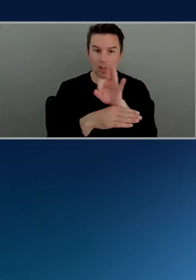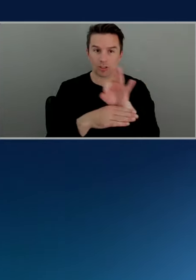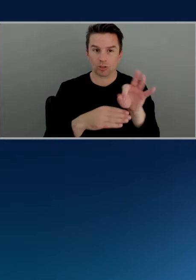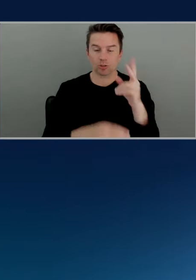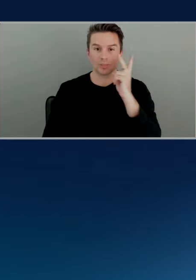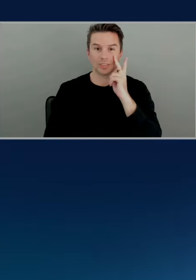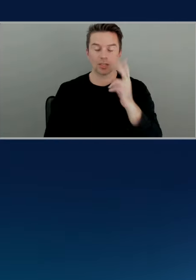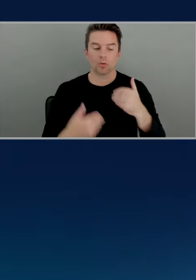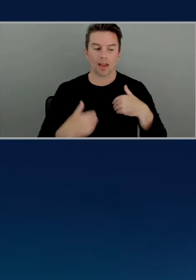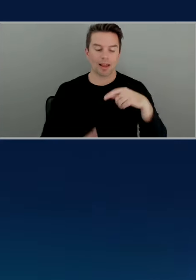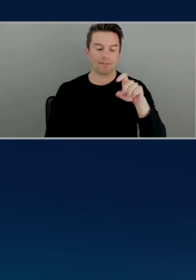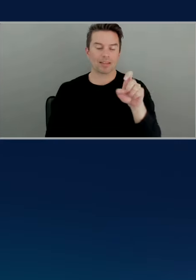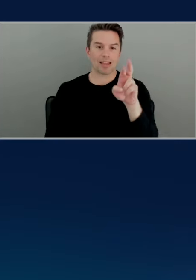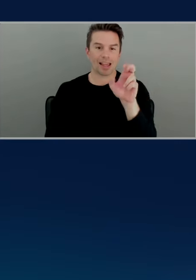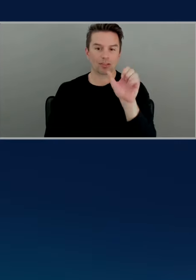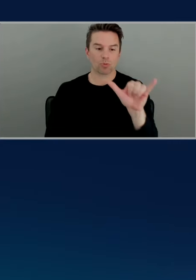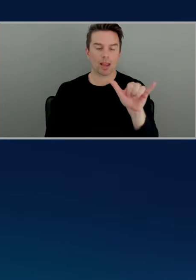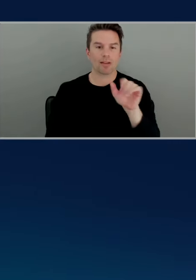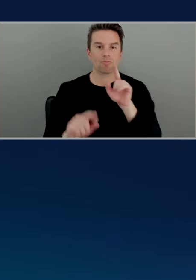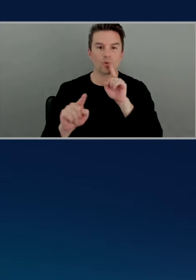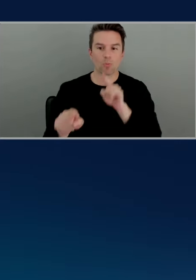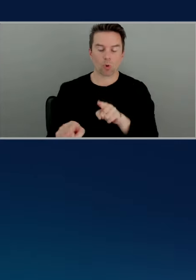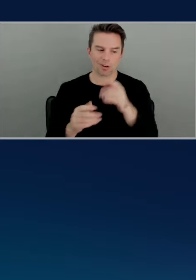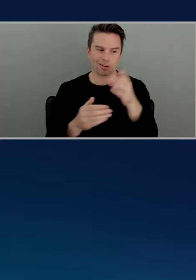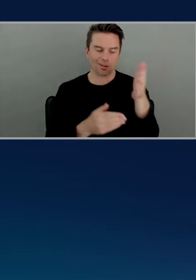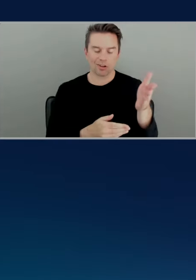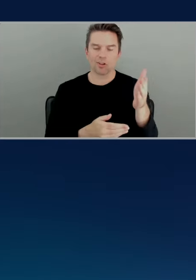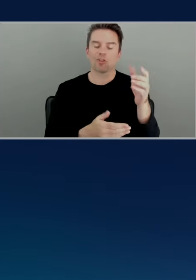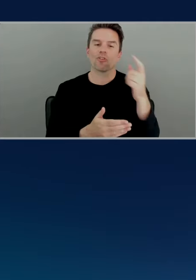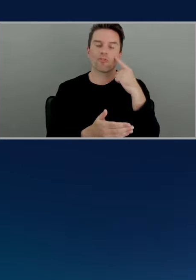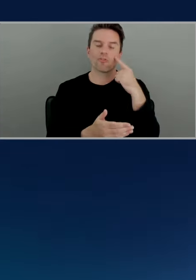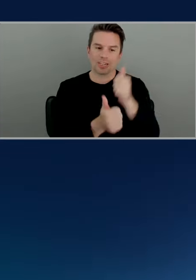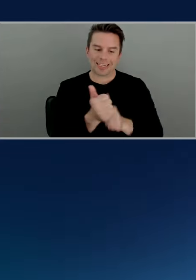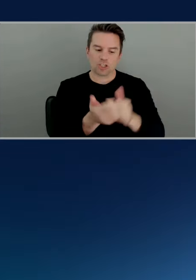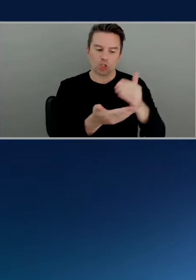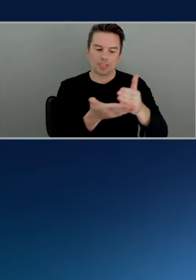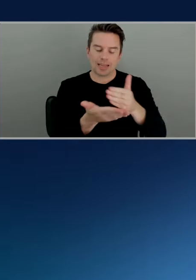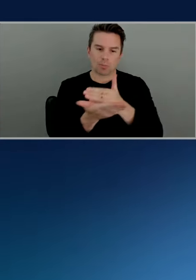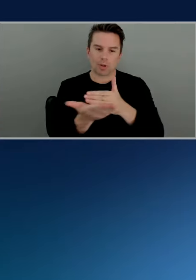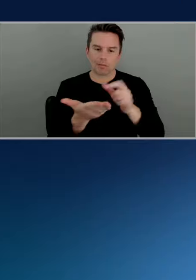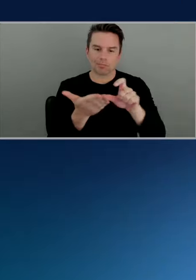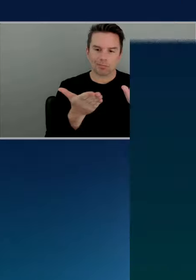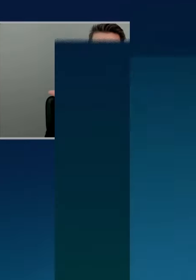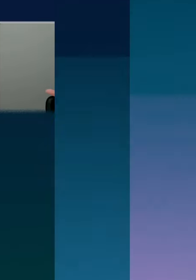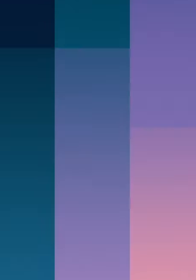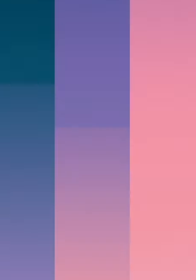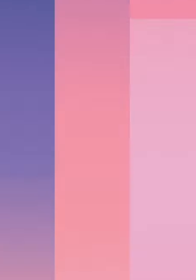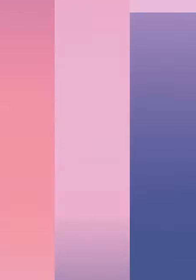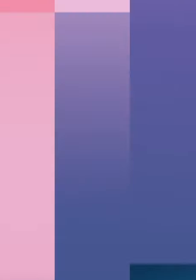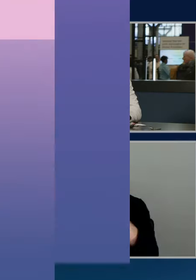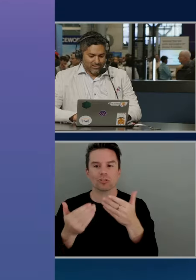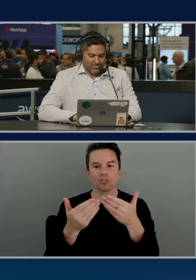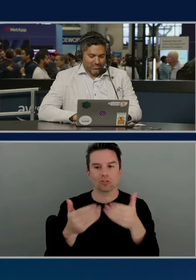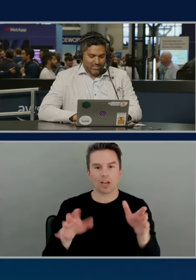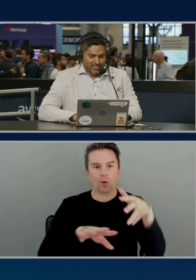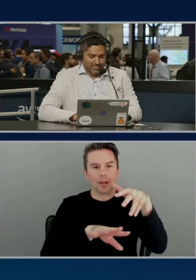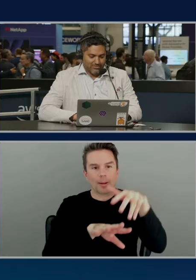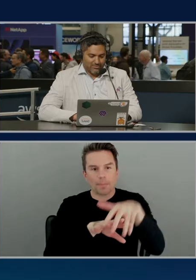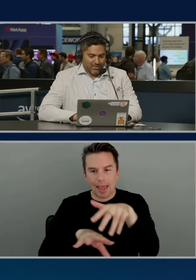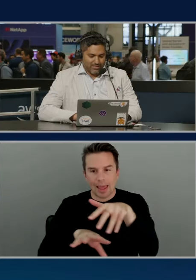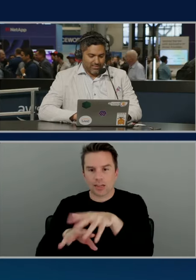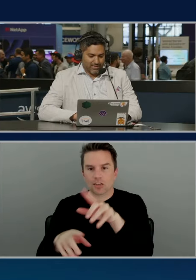recorder in there to basically take out each individual segment from generating the embedding for the question that Adrian's going to ask, down to actually